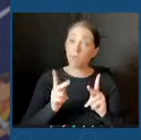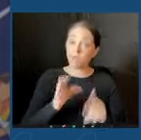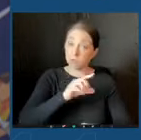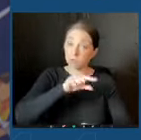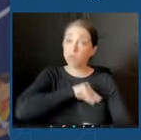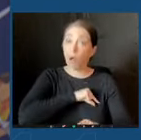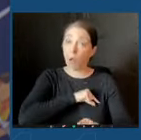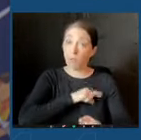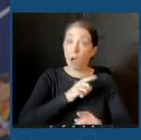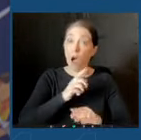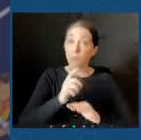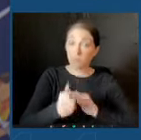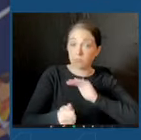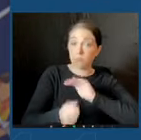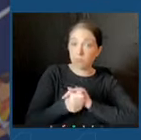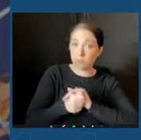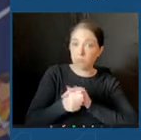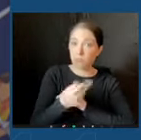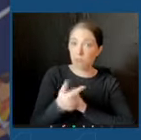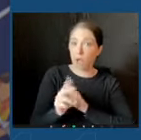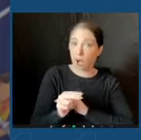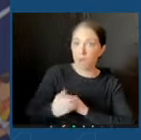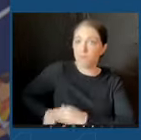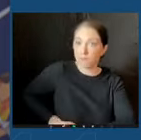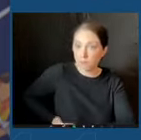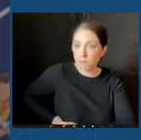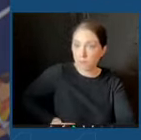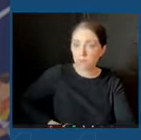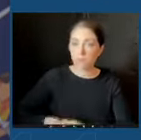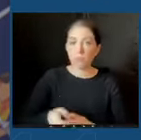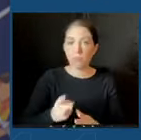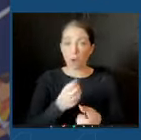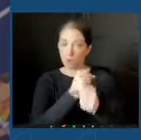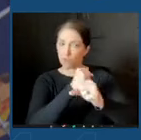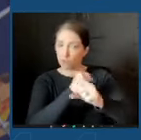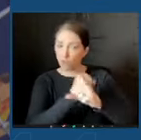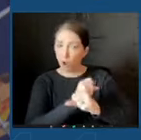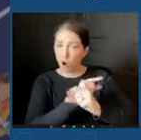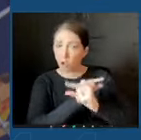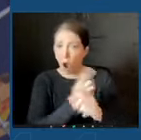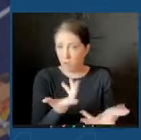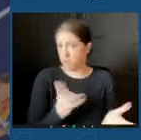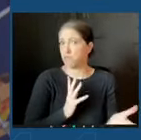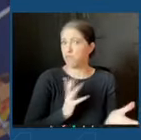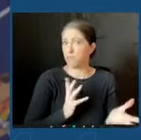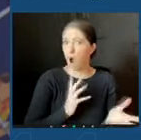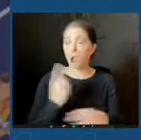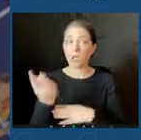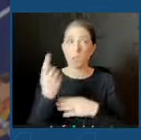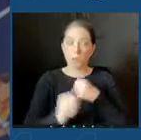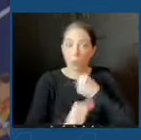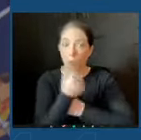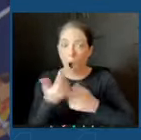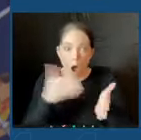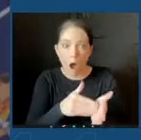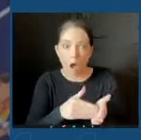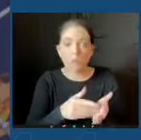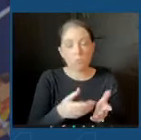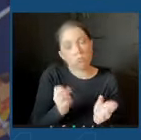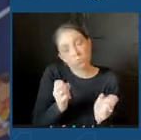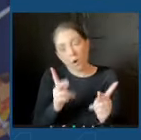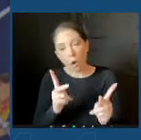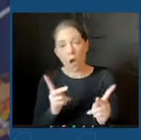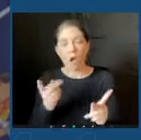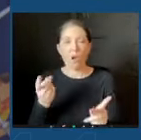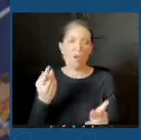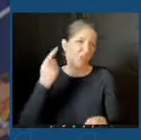Now, if you're a security guard, that's okay. Someone has a threat against you, that's probably okay. But we didn't think that people should just have a right to